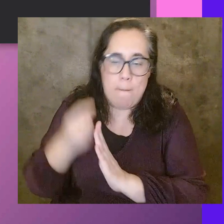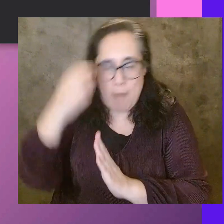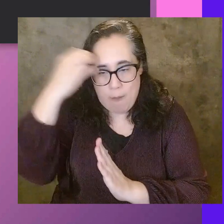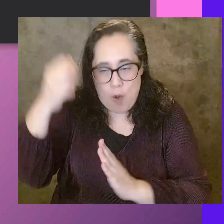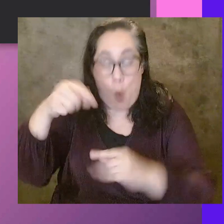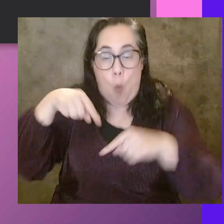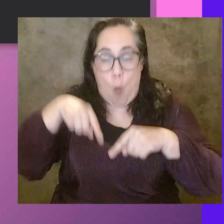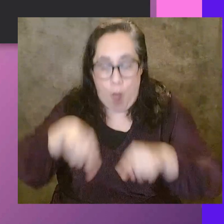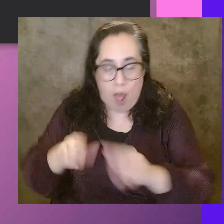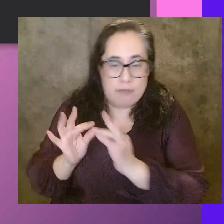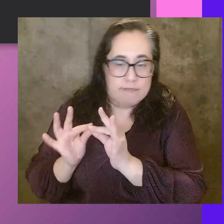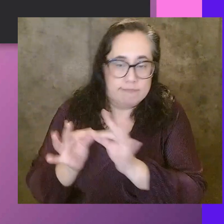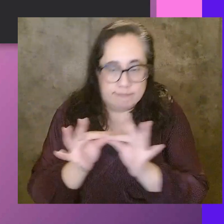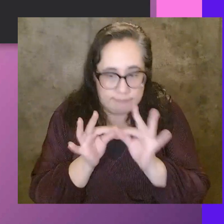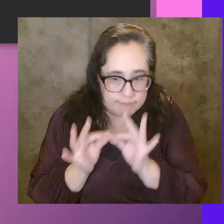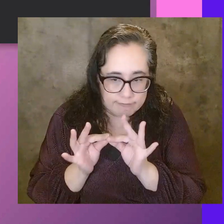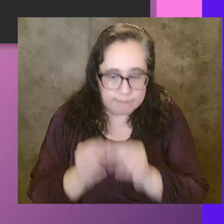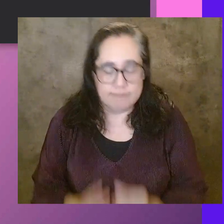while I'm interpreting.